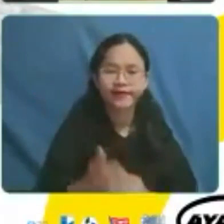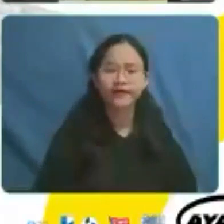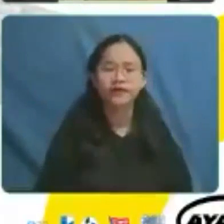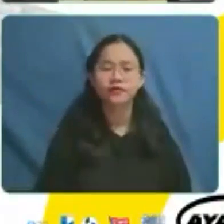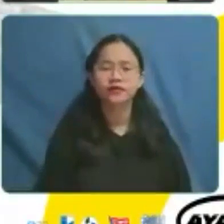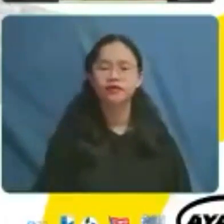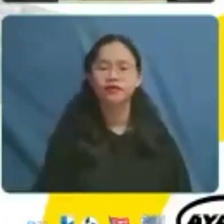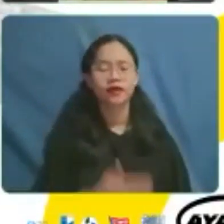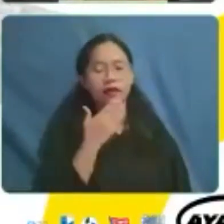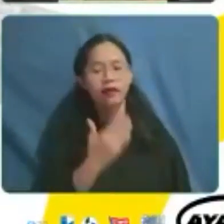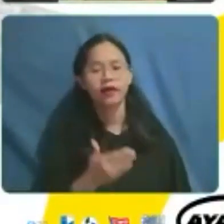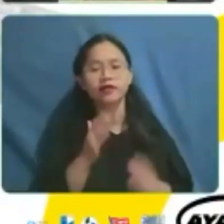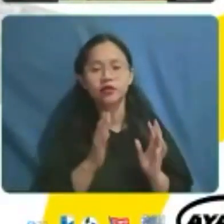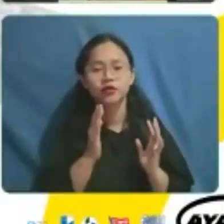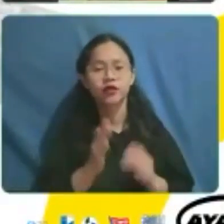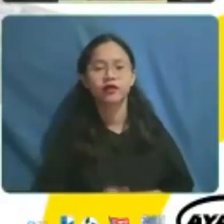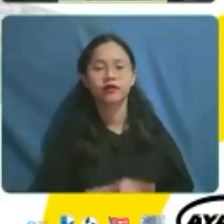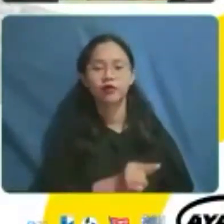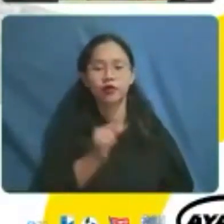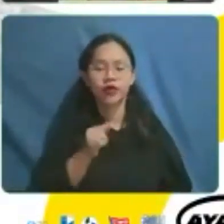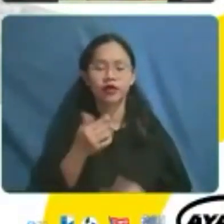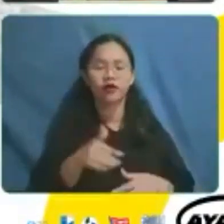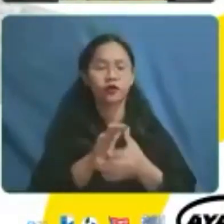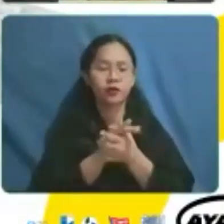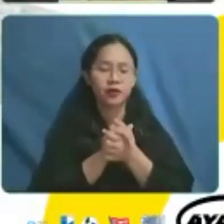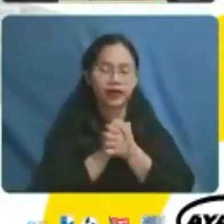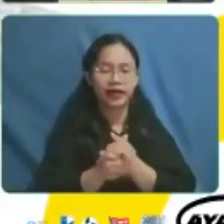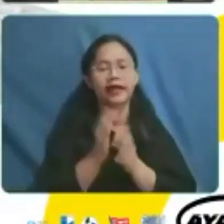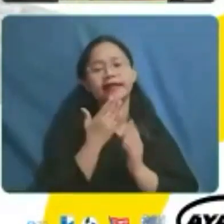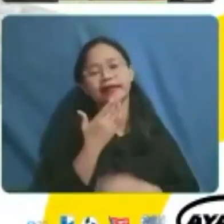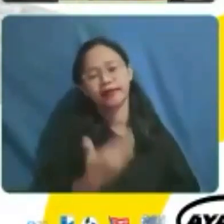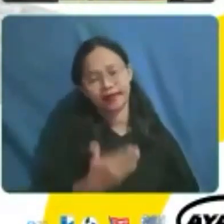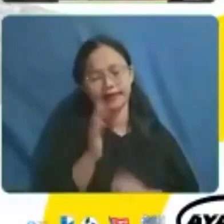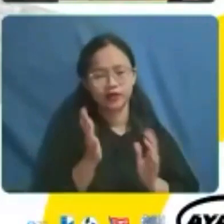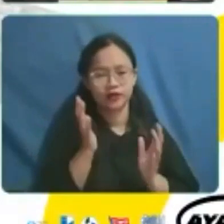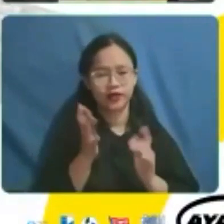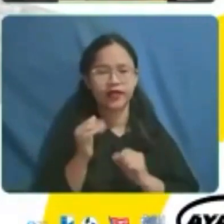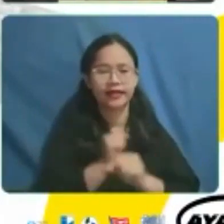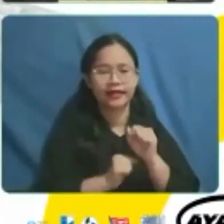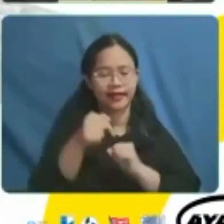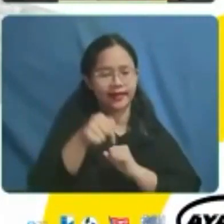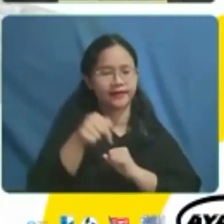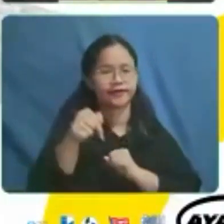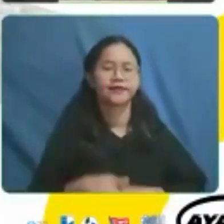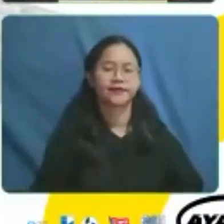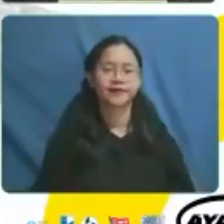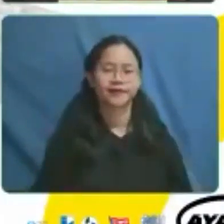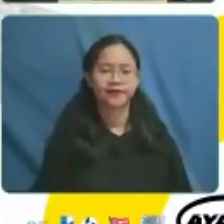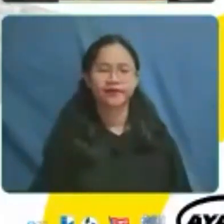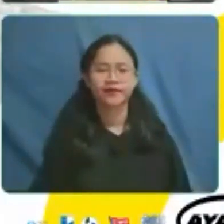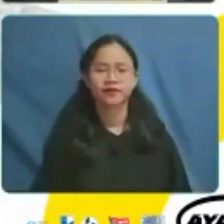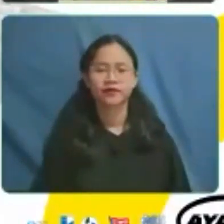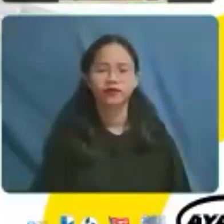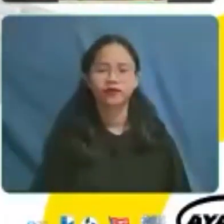Thank you very much for the kind introduction and also for the invitation to participate in this seminar today.